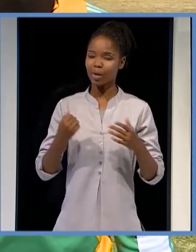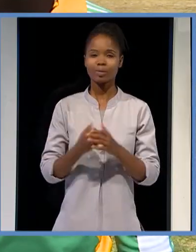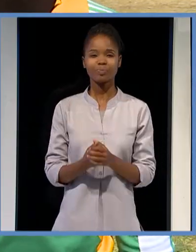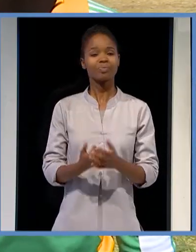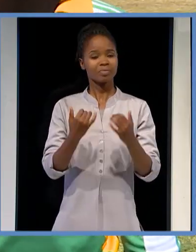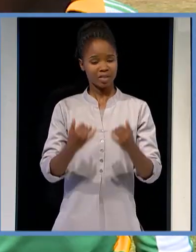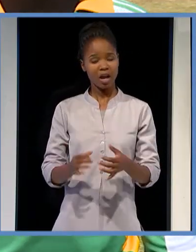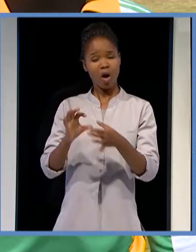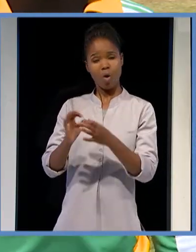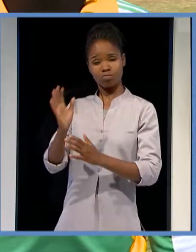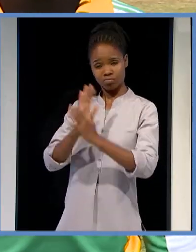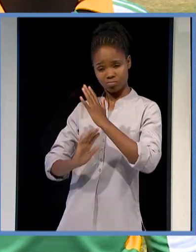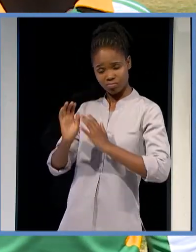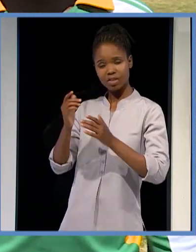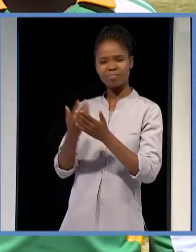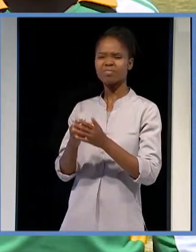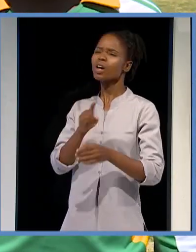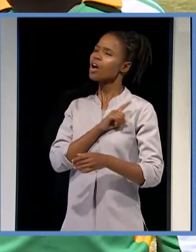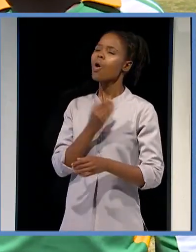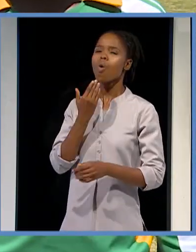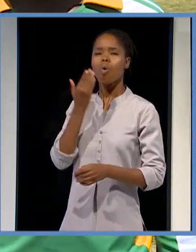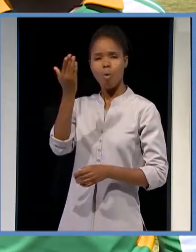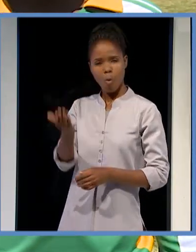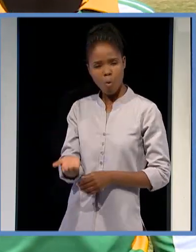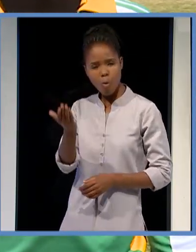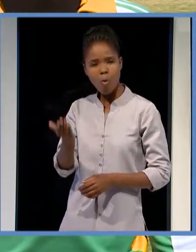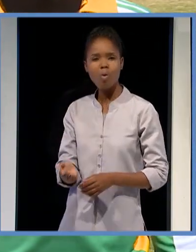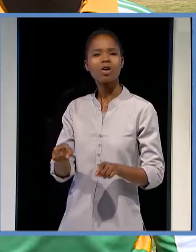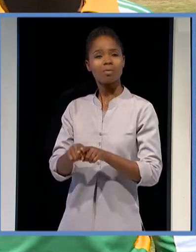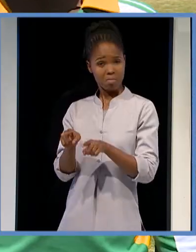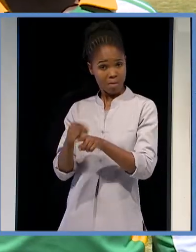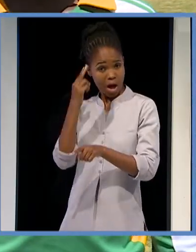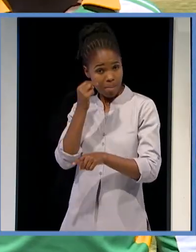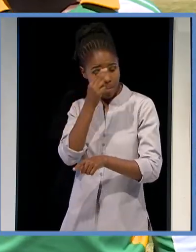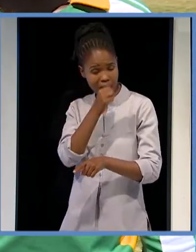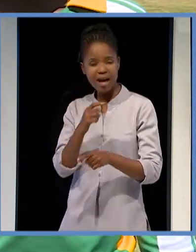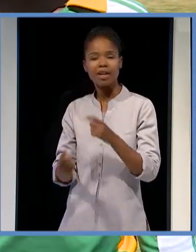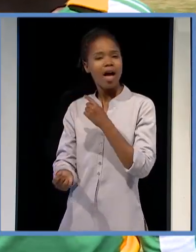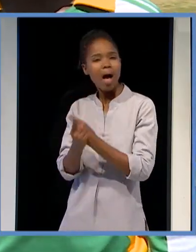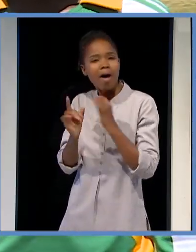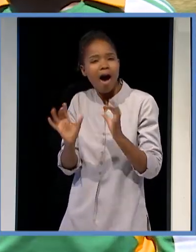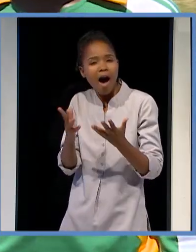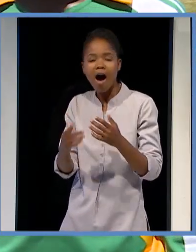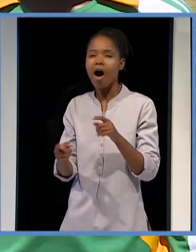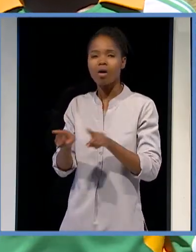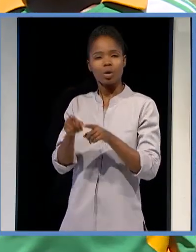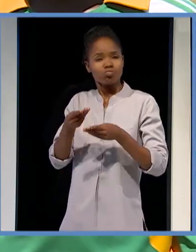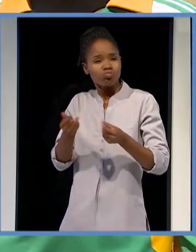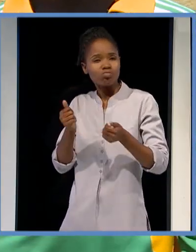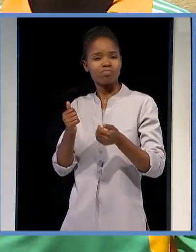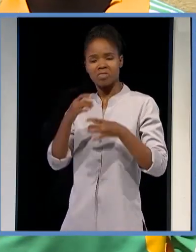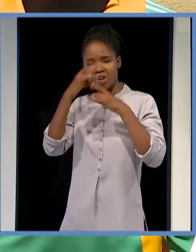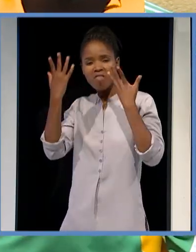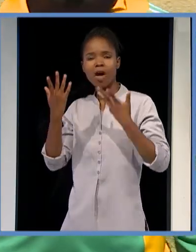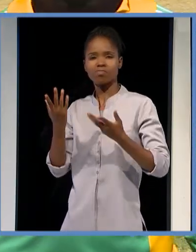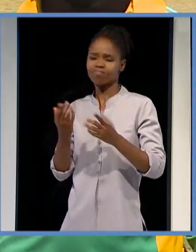the people at home, I will again. Ukeni ubani, you are blind. What happened? How did you overcome that?